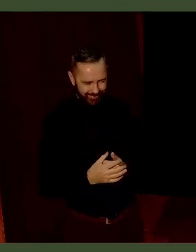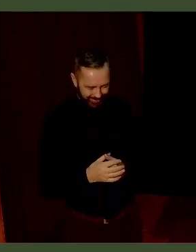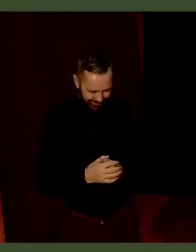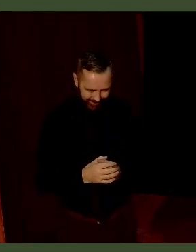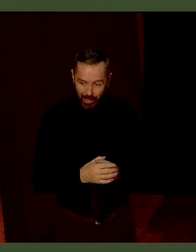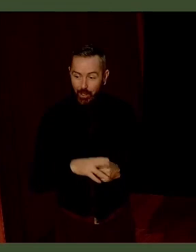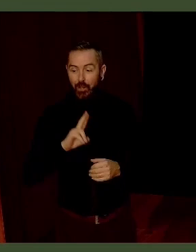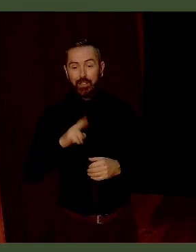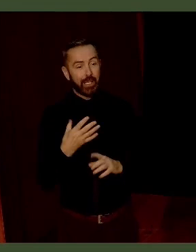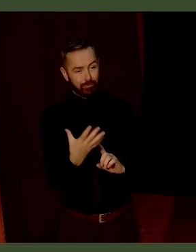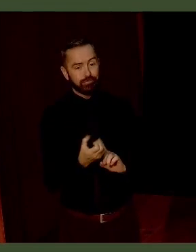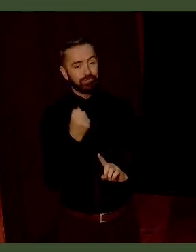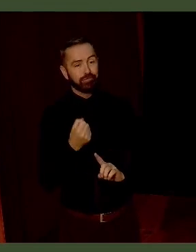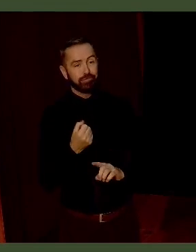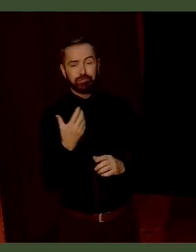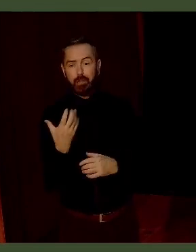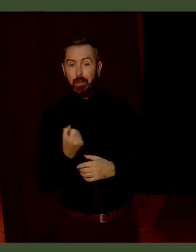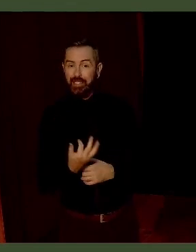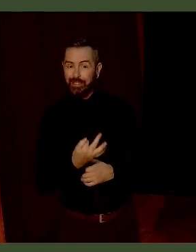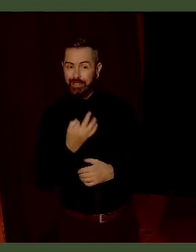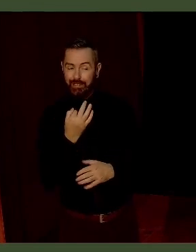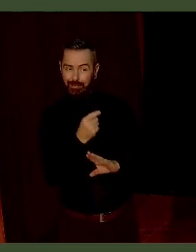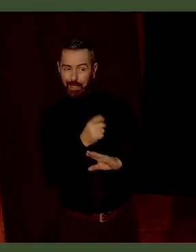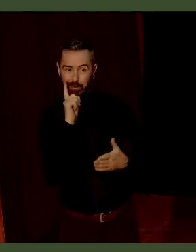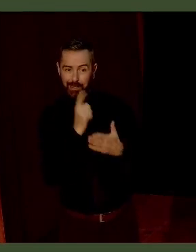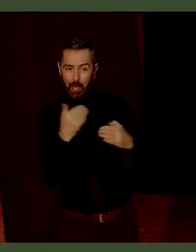Your entitlement to a pension was determined by the local committee.